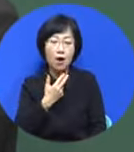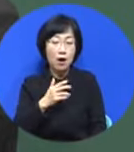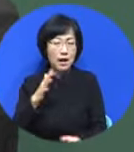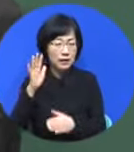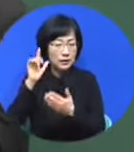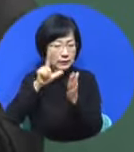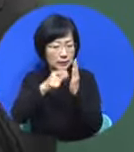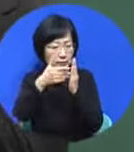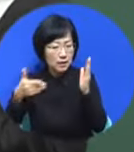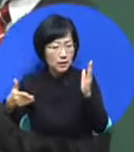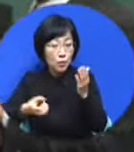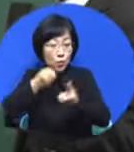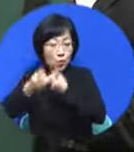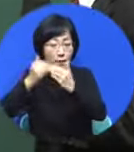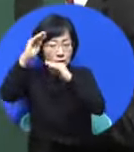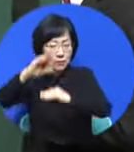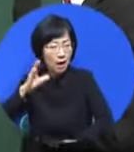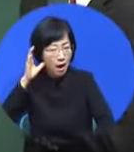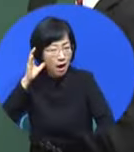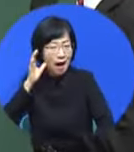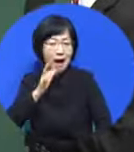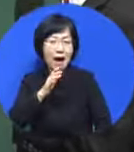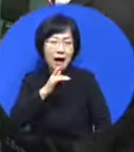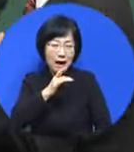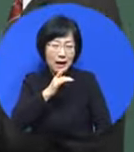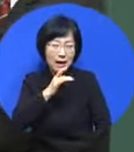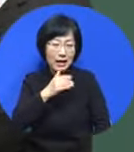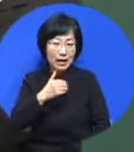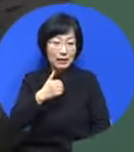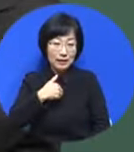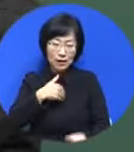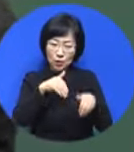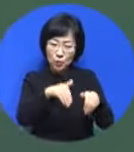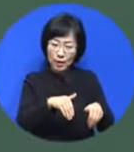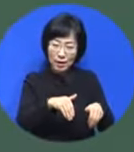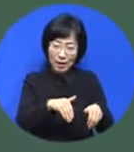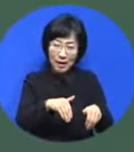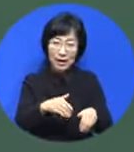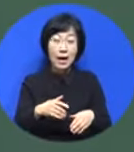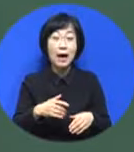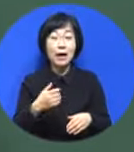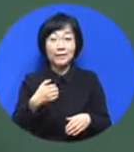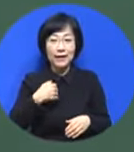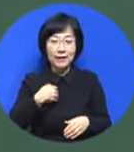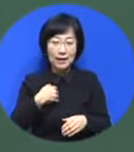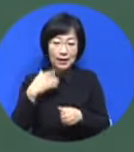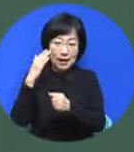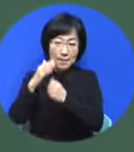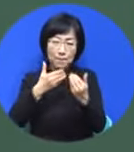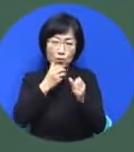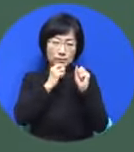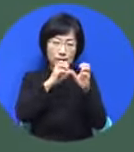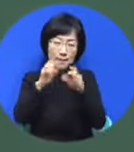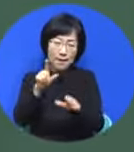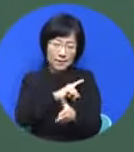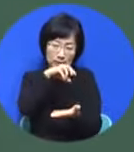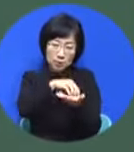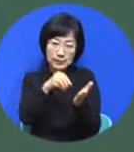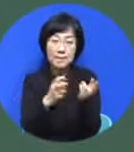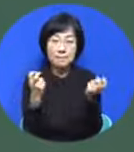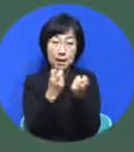And Joseph realized this accurately later on, if you know what he said, his confession. He said, brothers, it